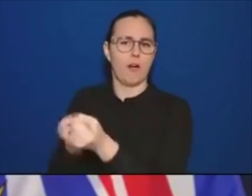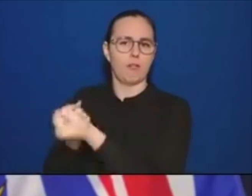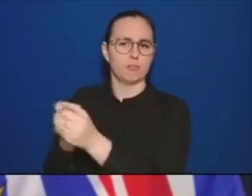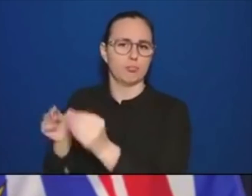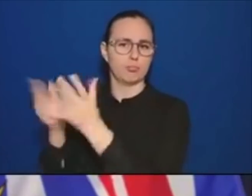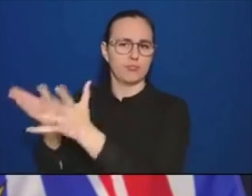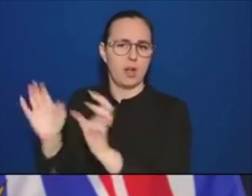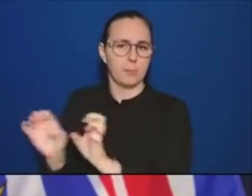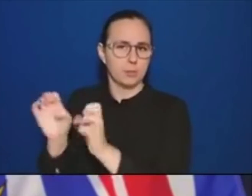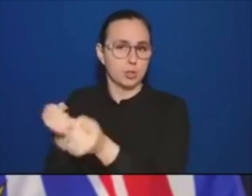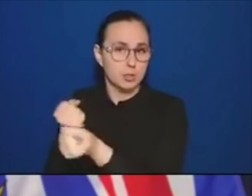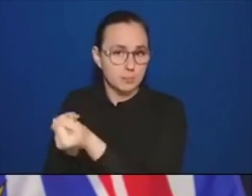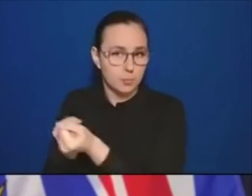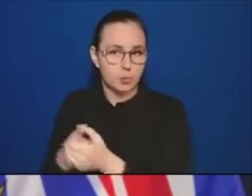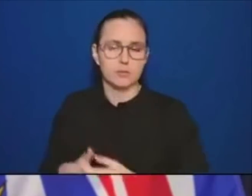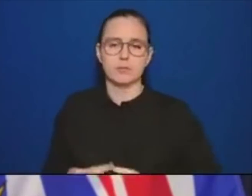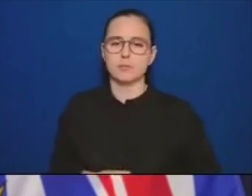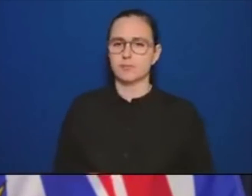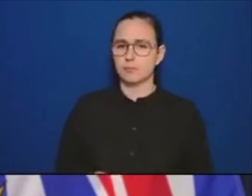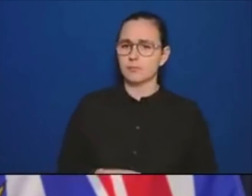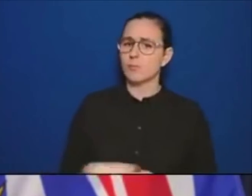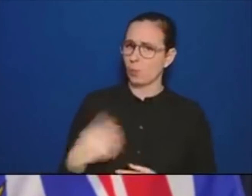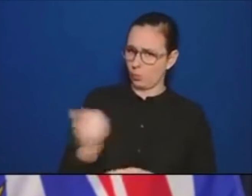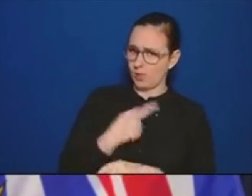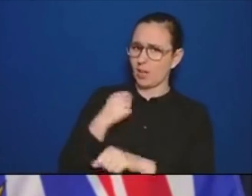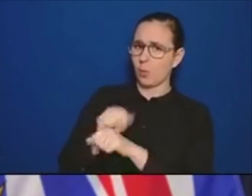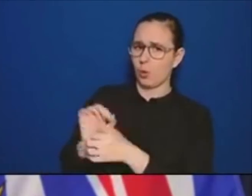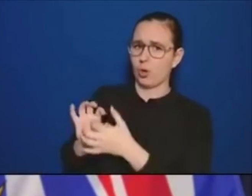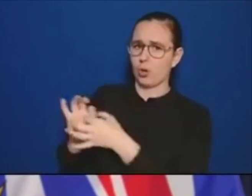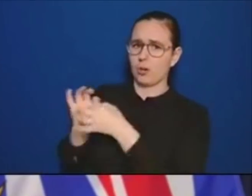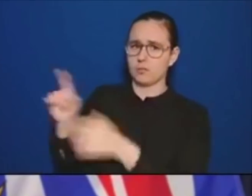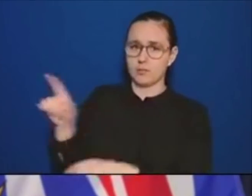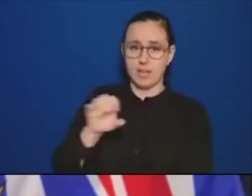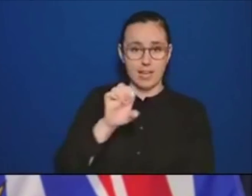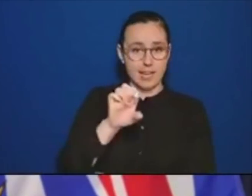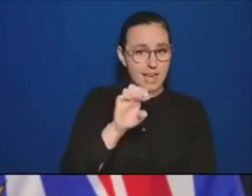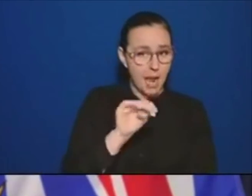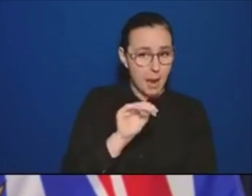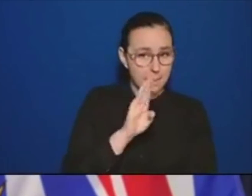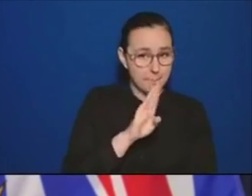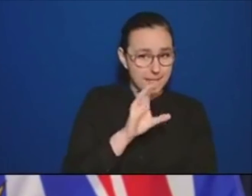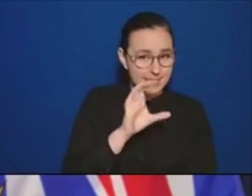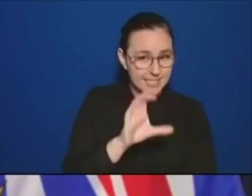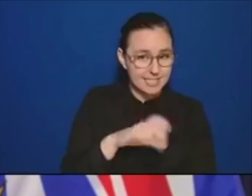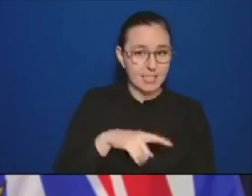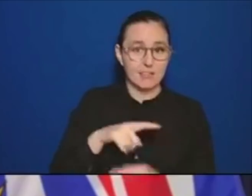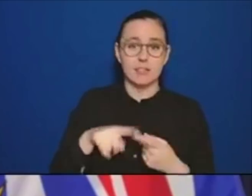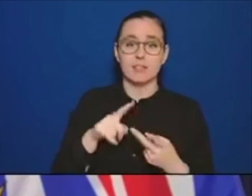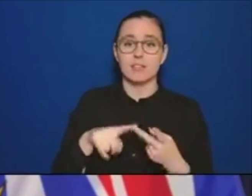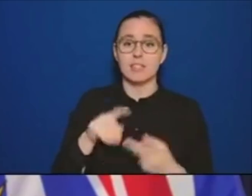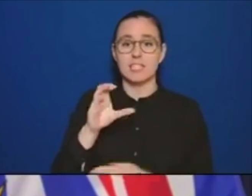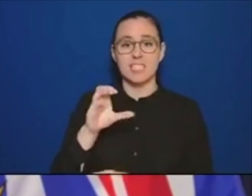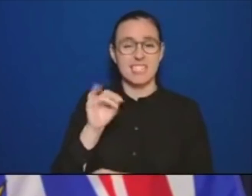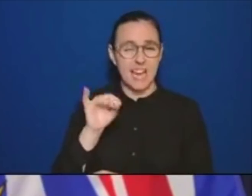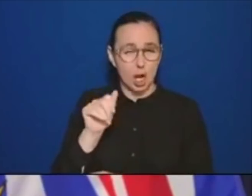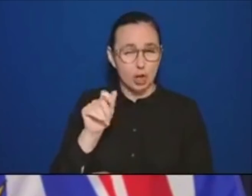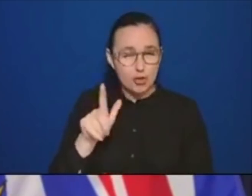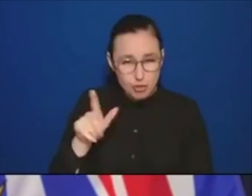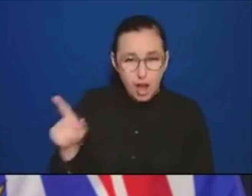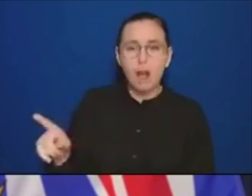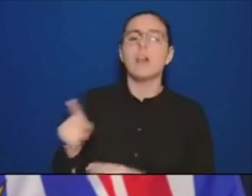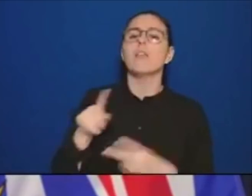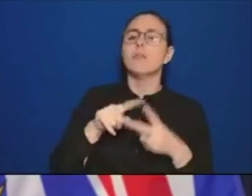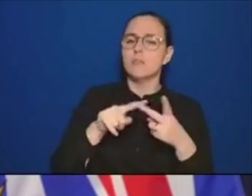government. EMBC, with the help from CN Rail, organized delivery of over 3,000 pounds of food to